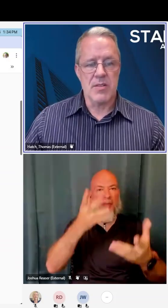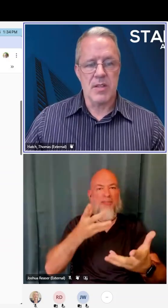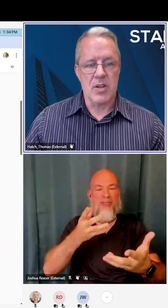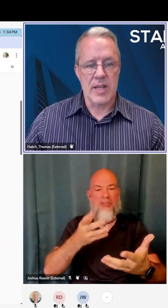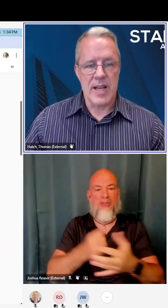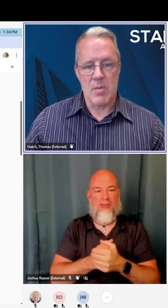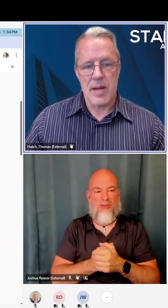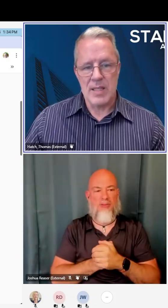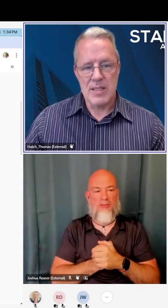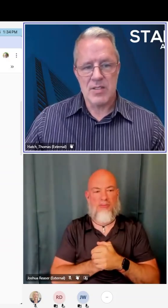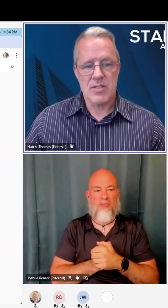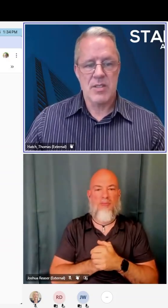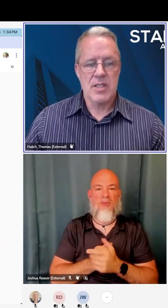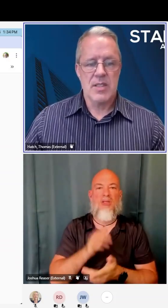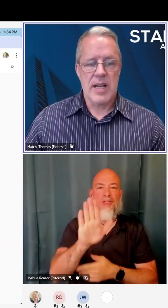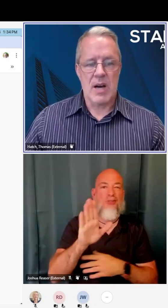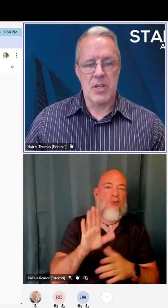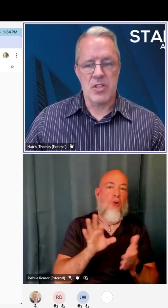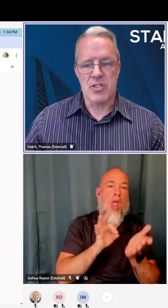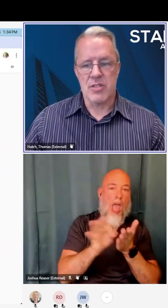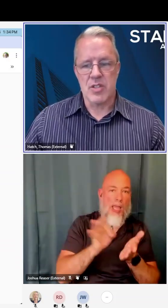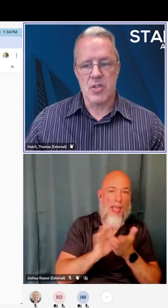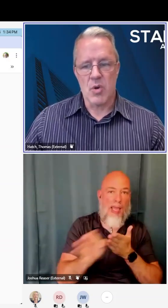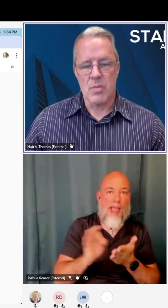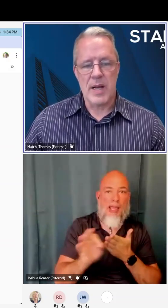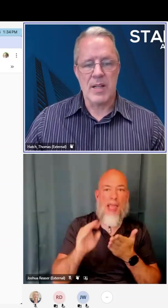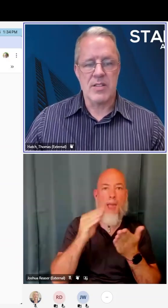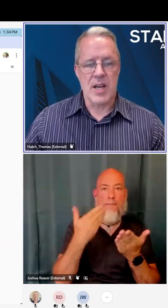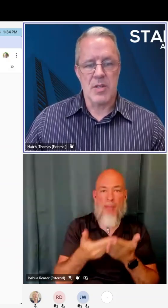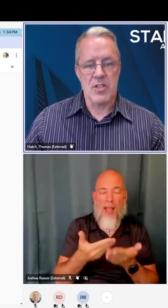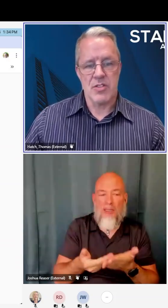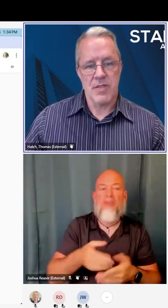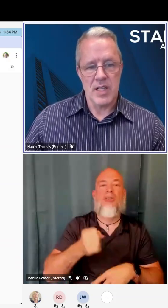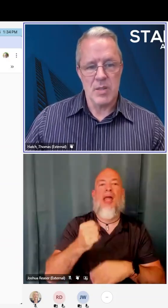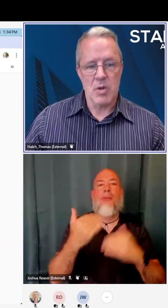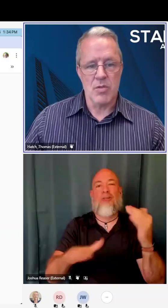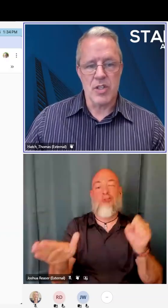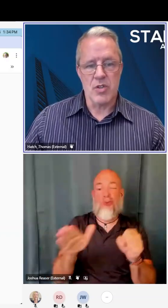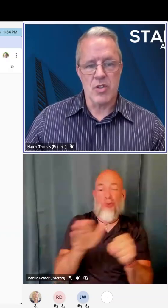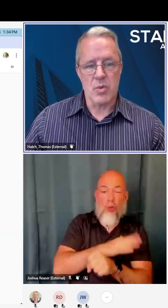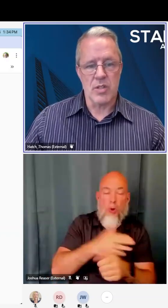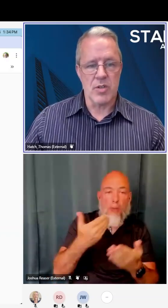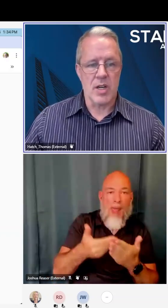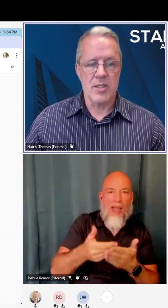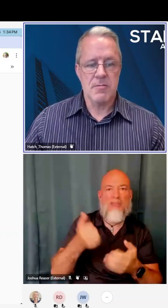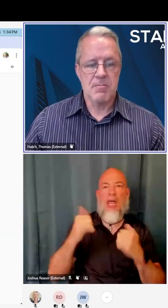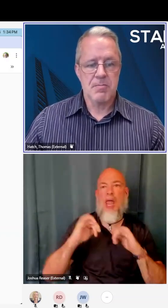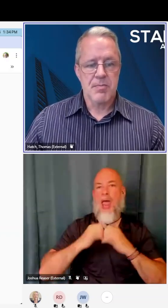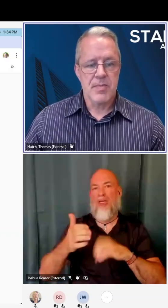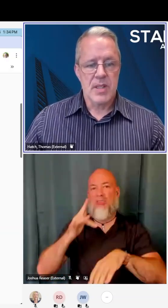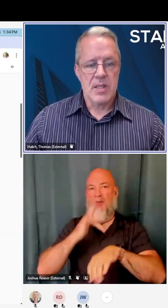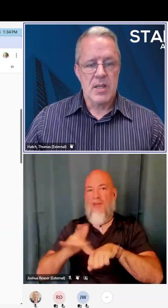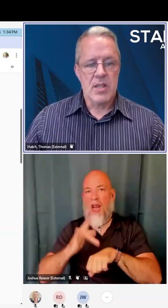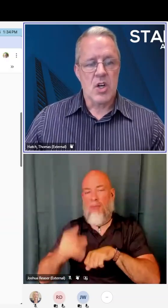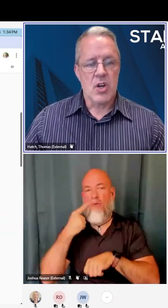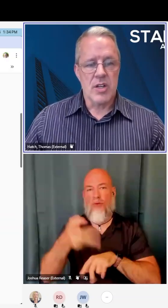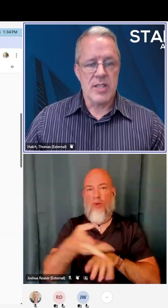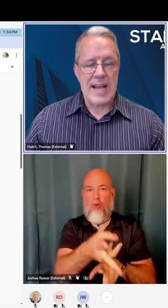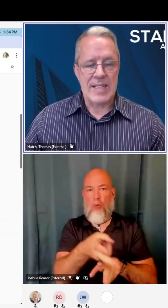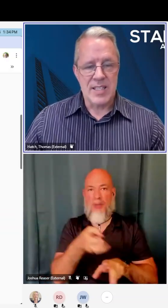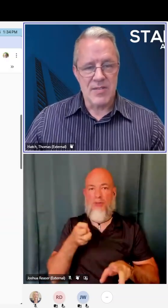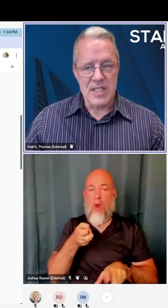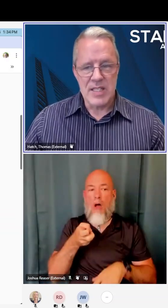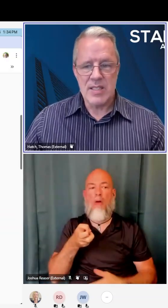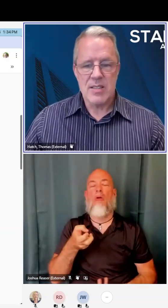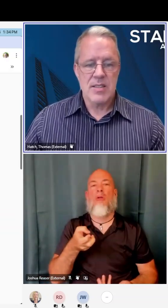would be your account balance, how much is your total balance, how much is available for you to withdraw,